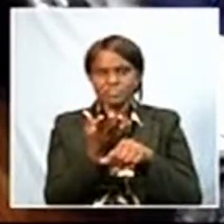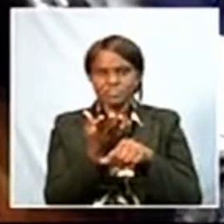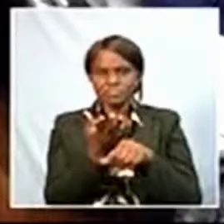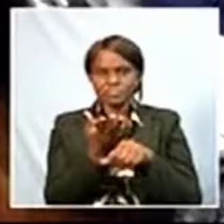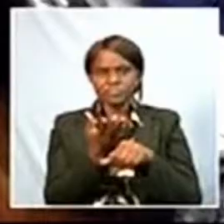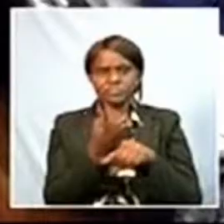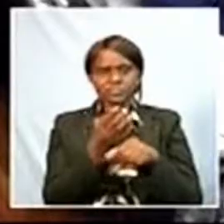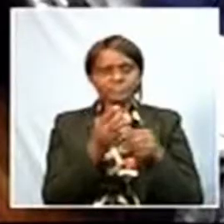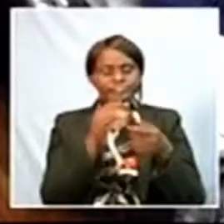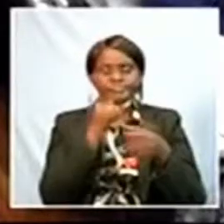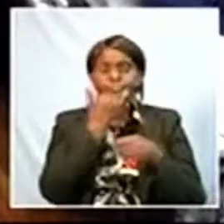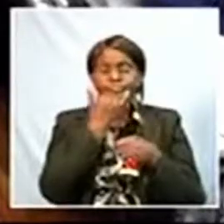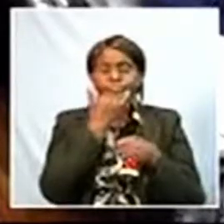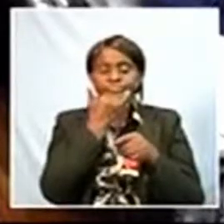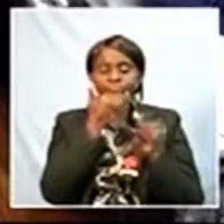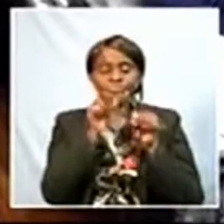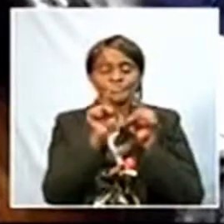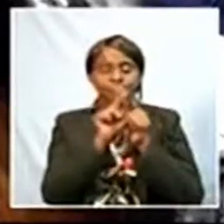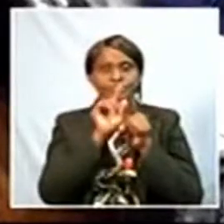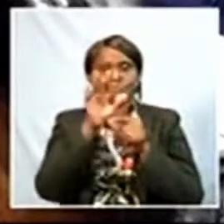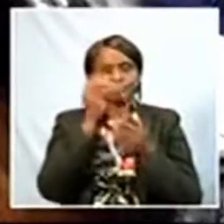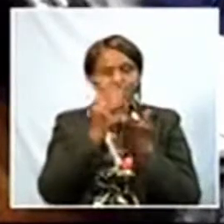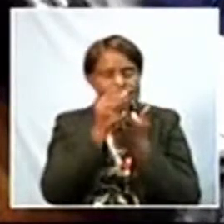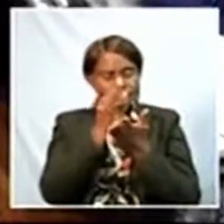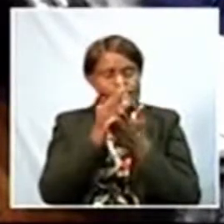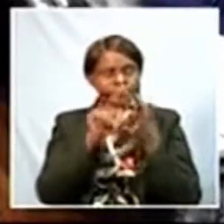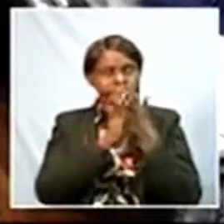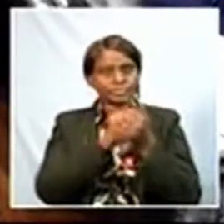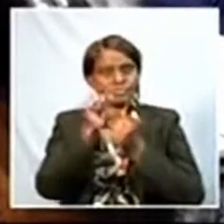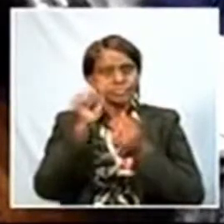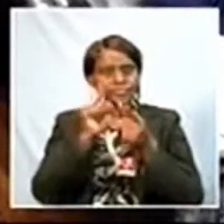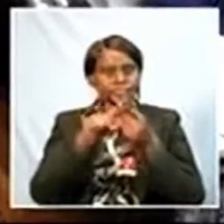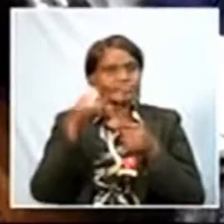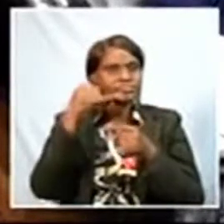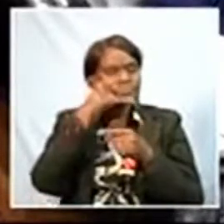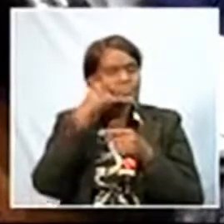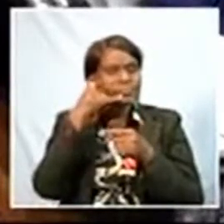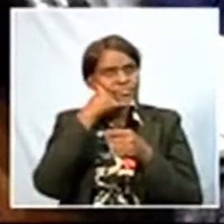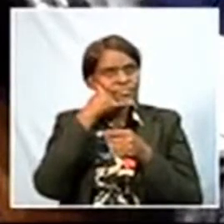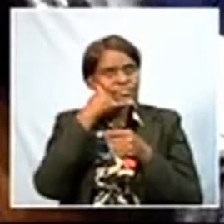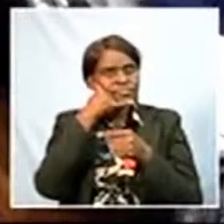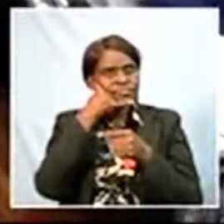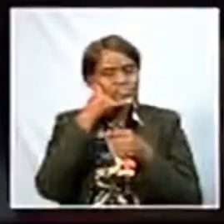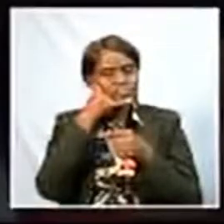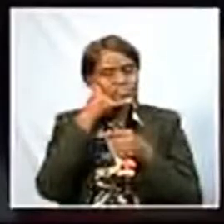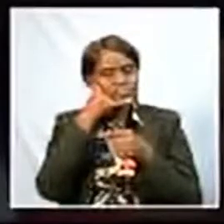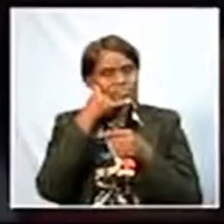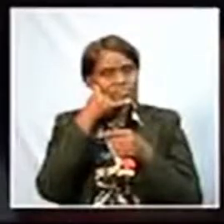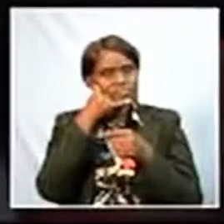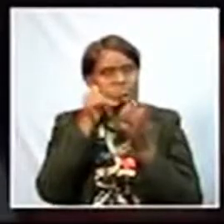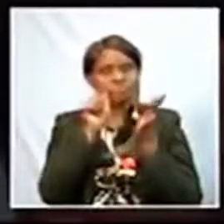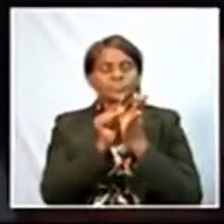the alterations, and how far is your office to Mobile City? Mobile City is in Osaka.